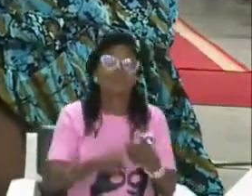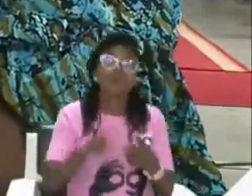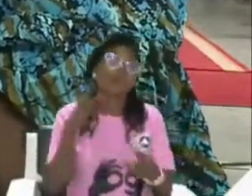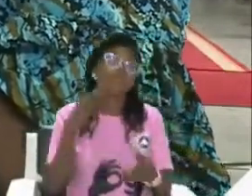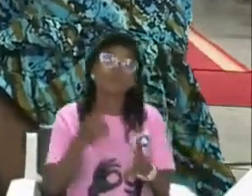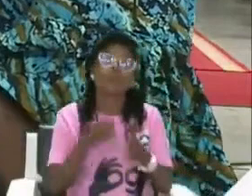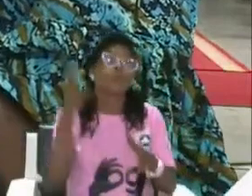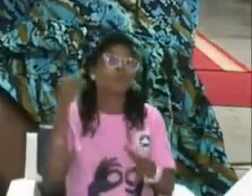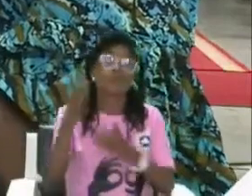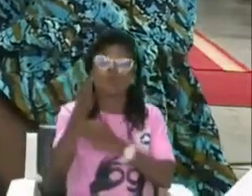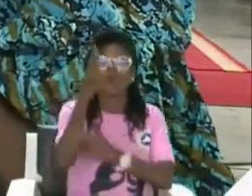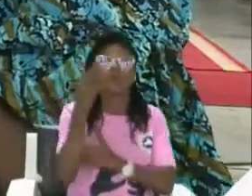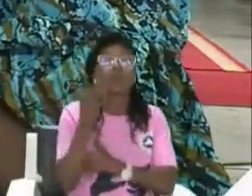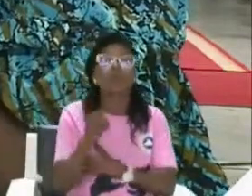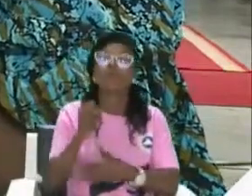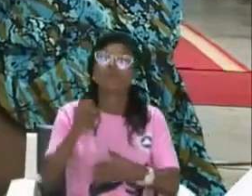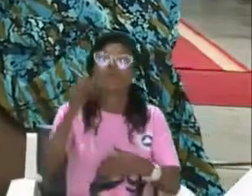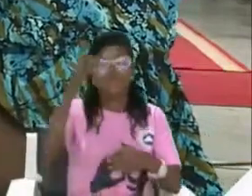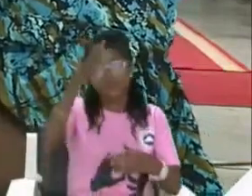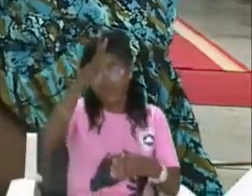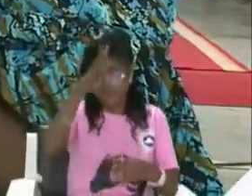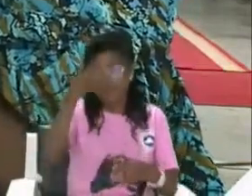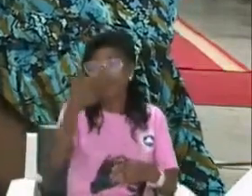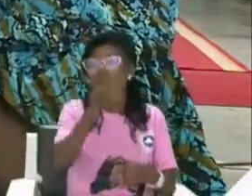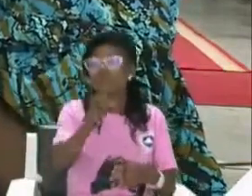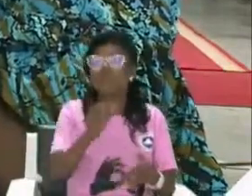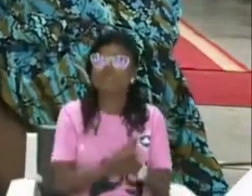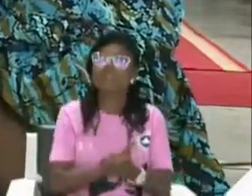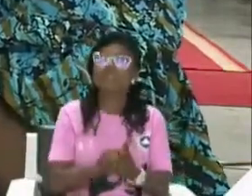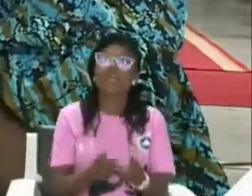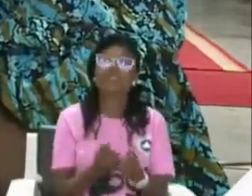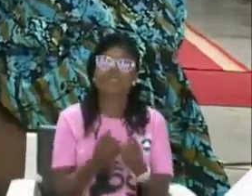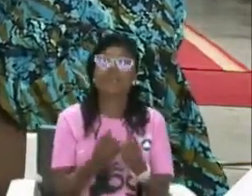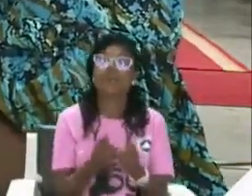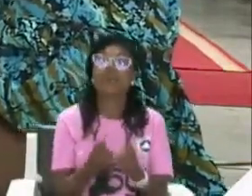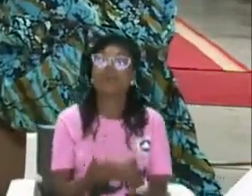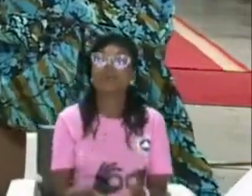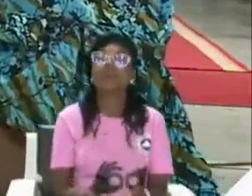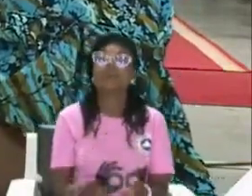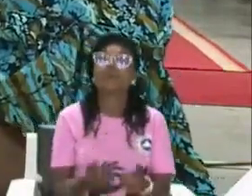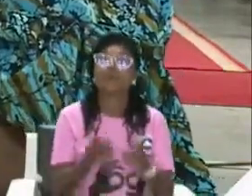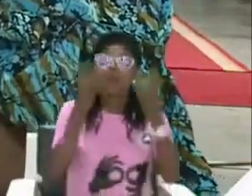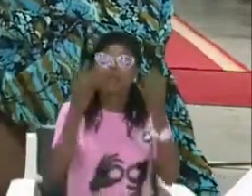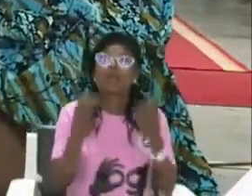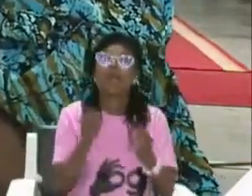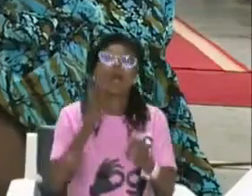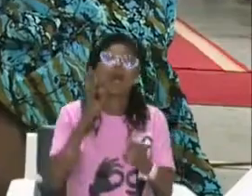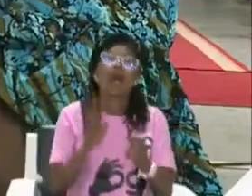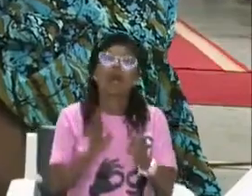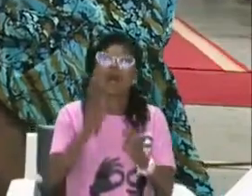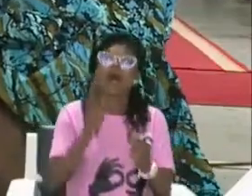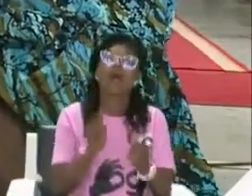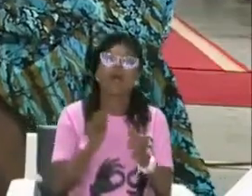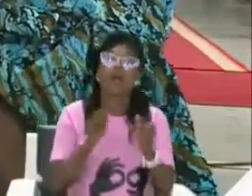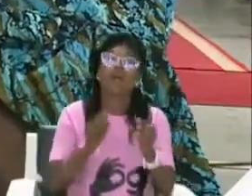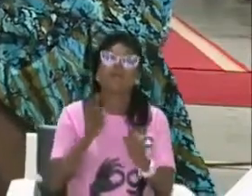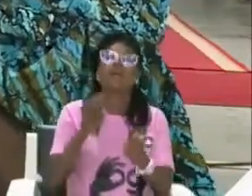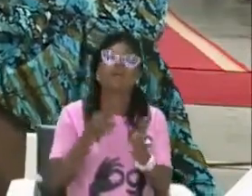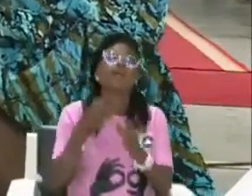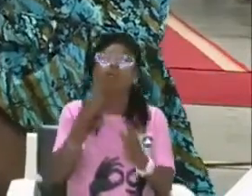Adeboye that revived my wife after 12 years of waiting. Who did